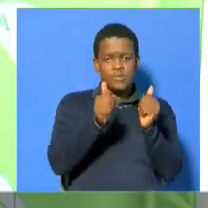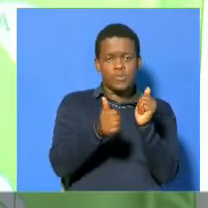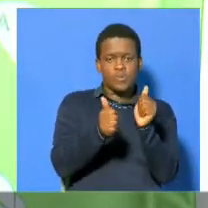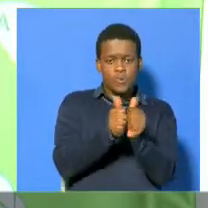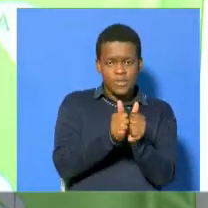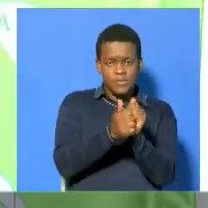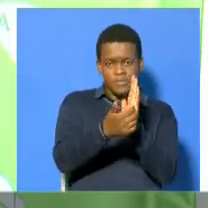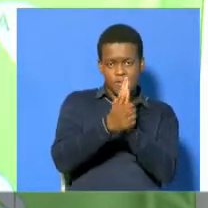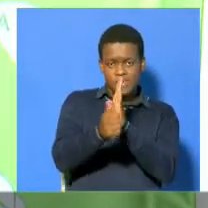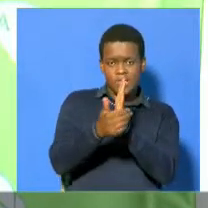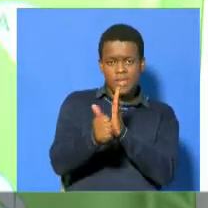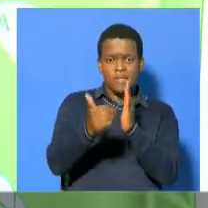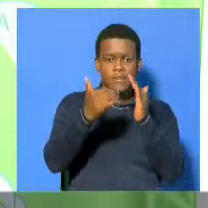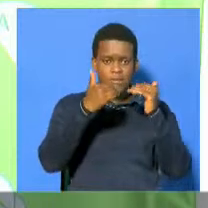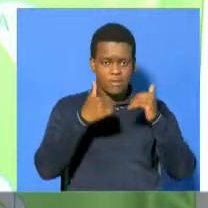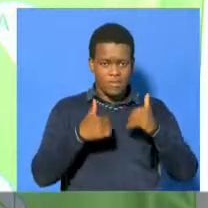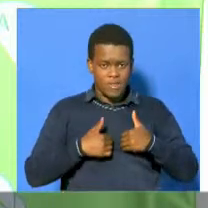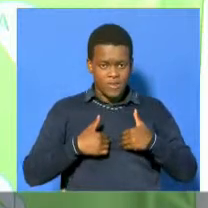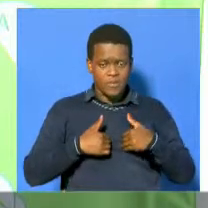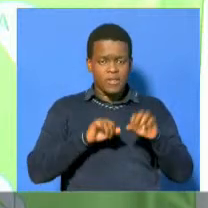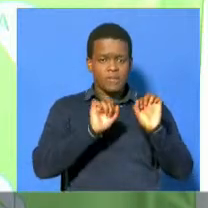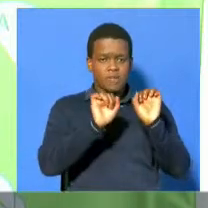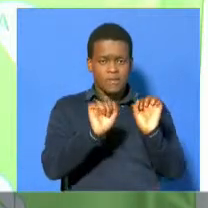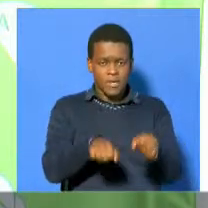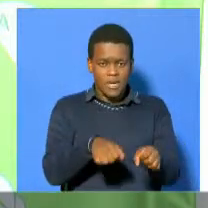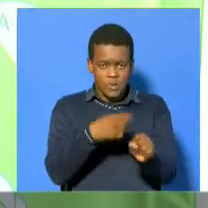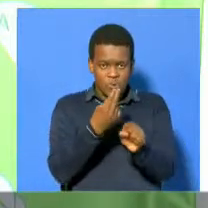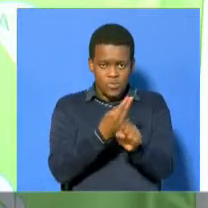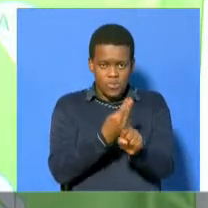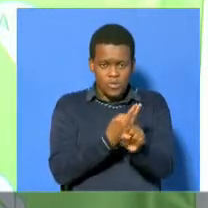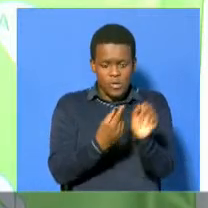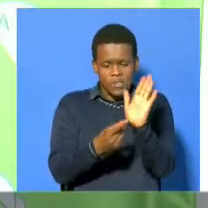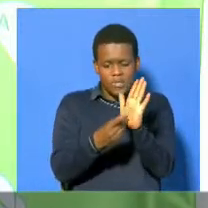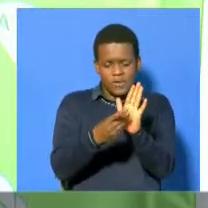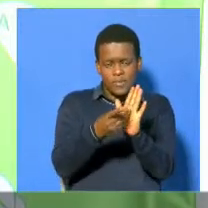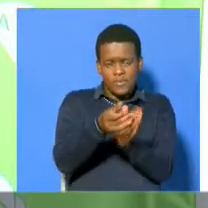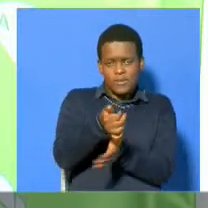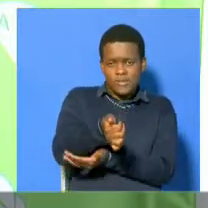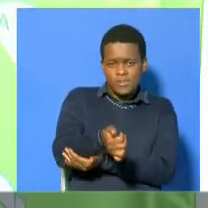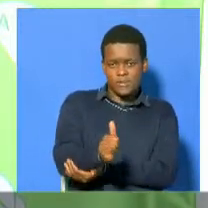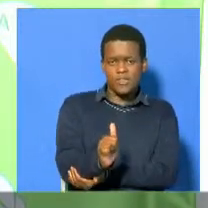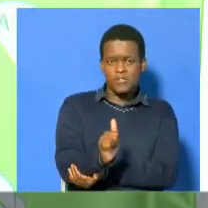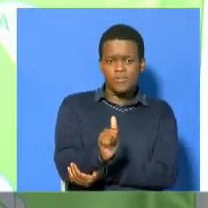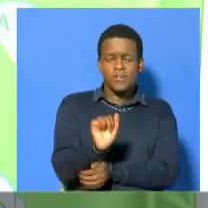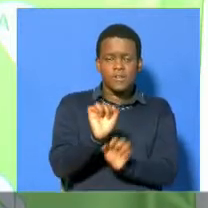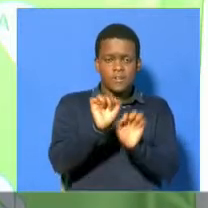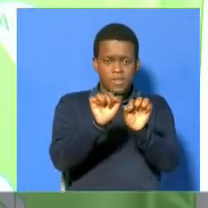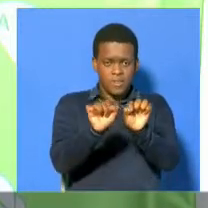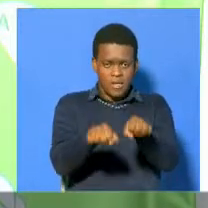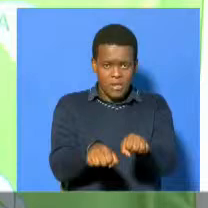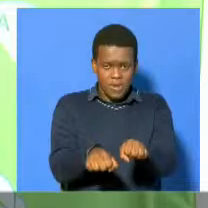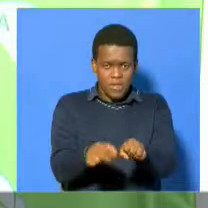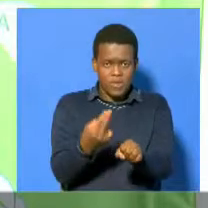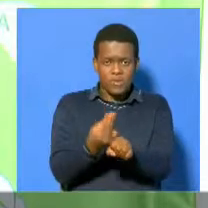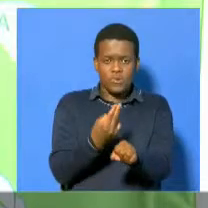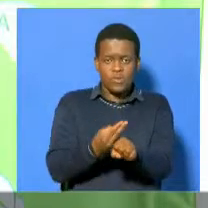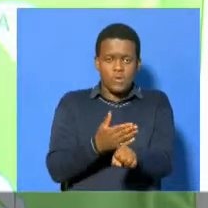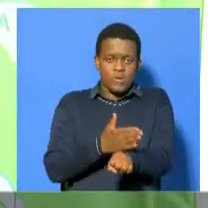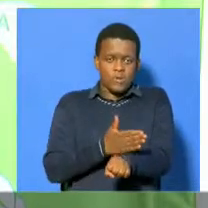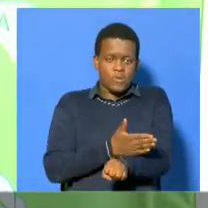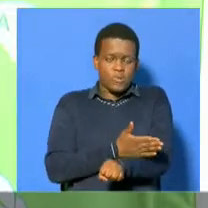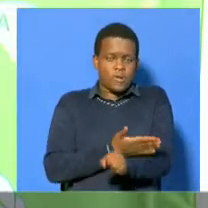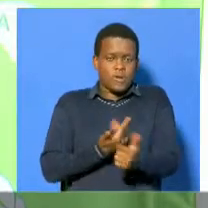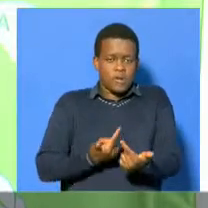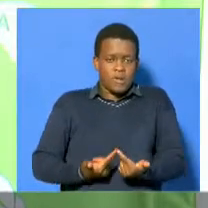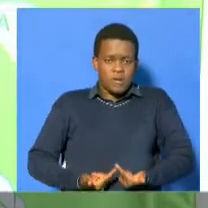with the change in their perception, how they see life generally, they can also be